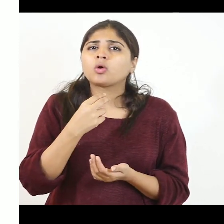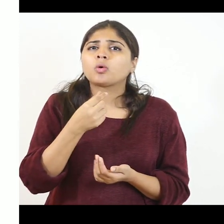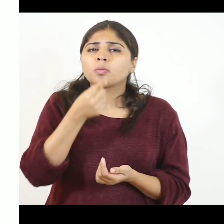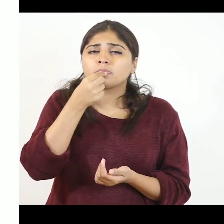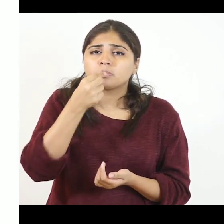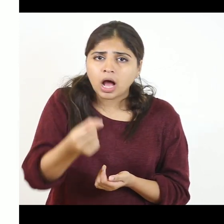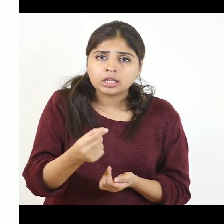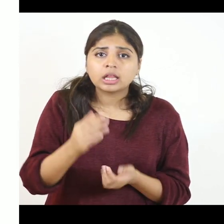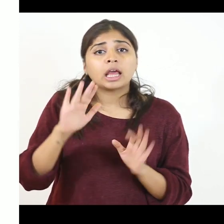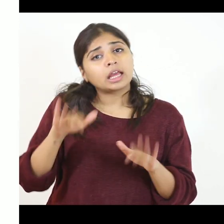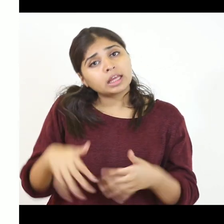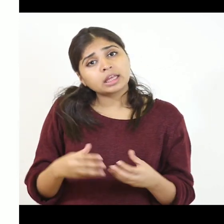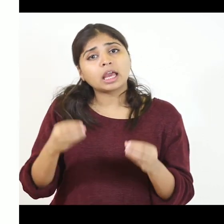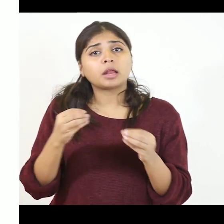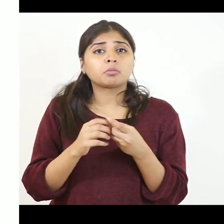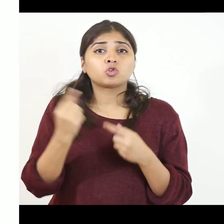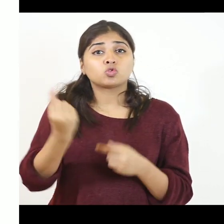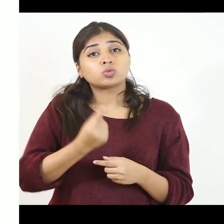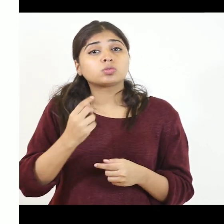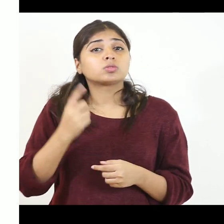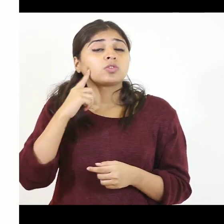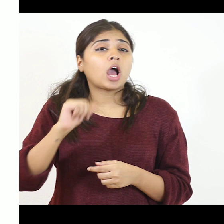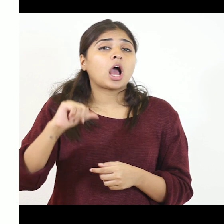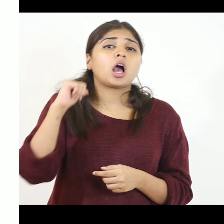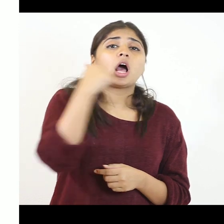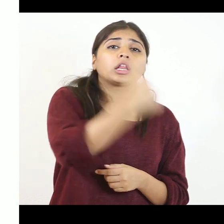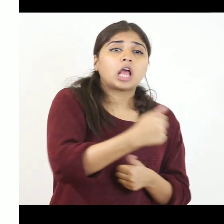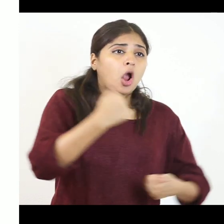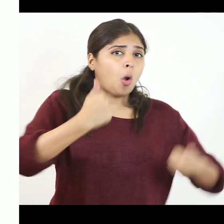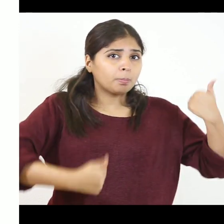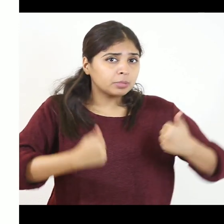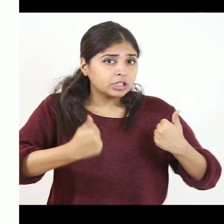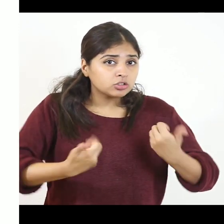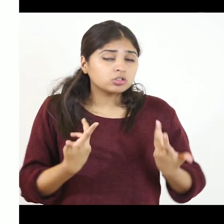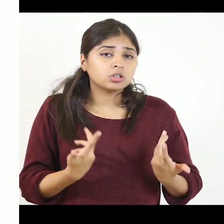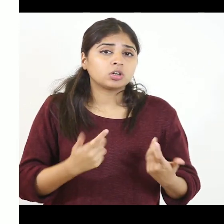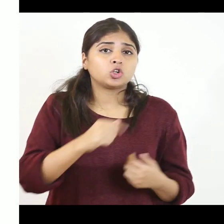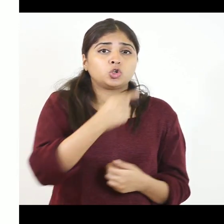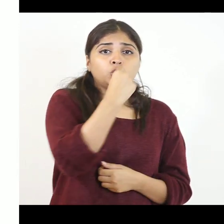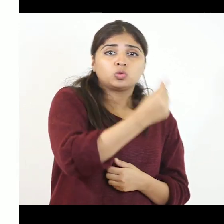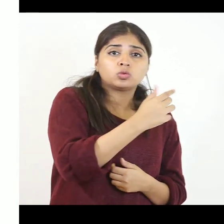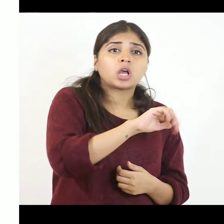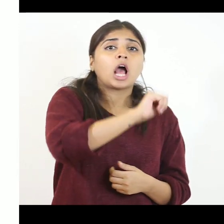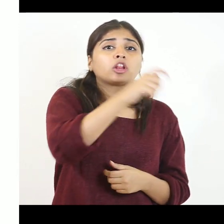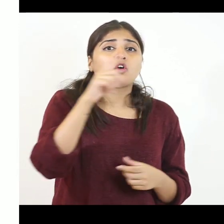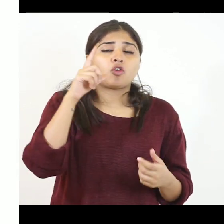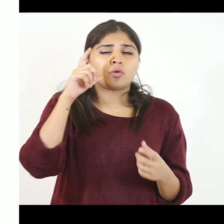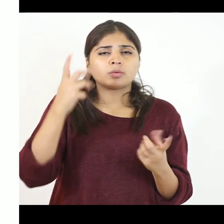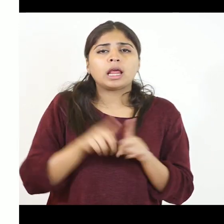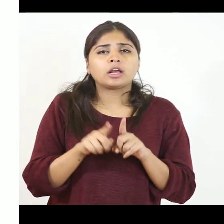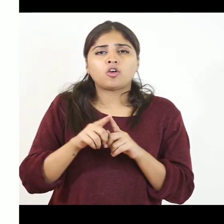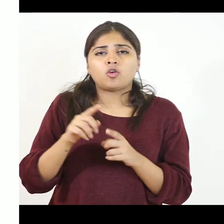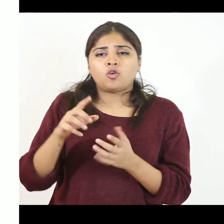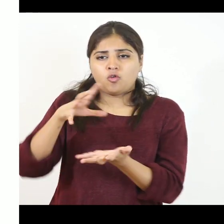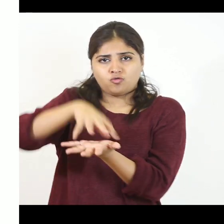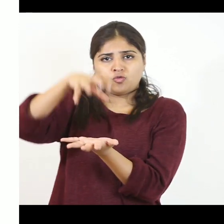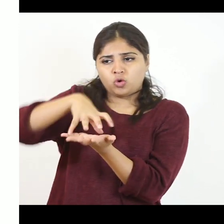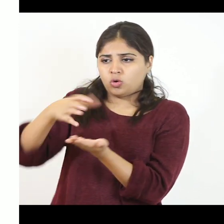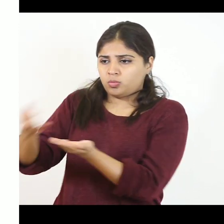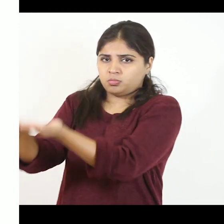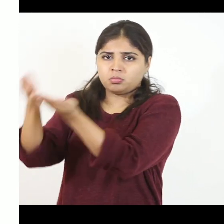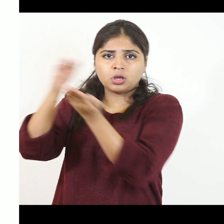customer, competitor, and other person. Example, photocopy of customer information sheet, etc.